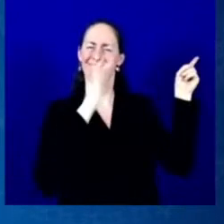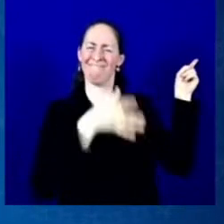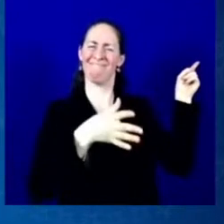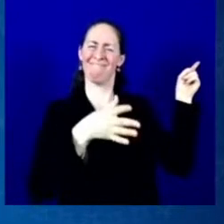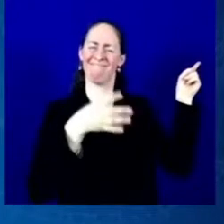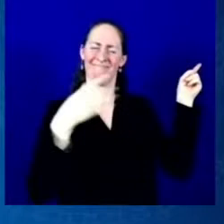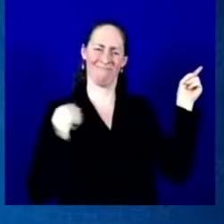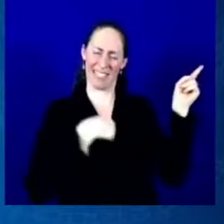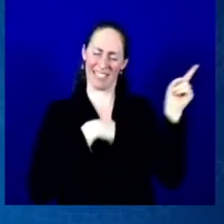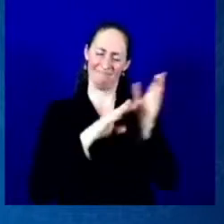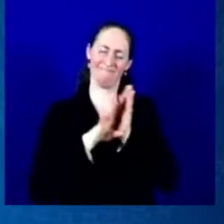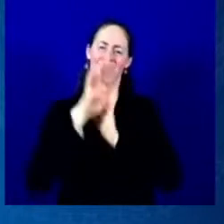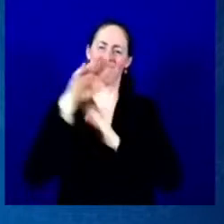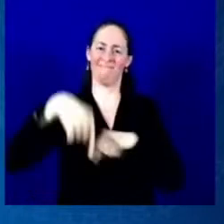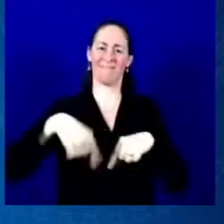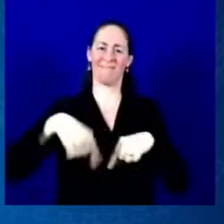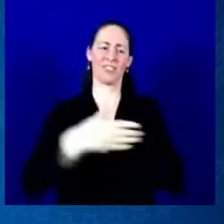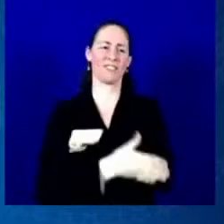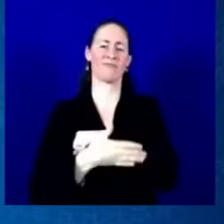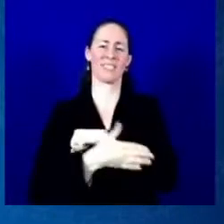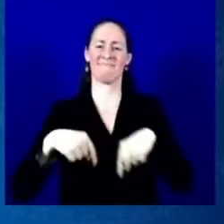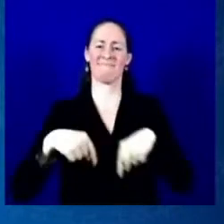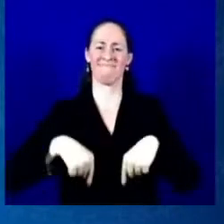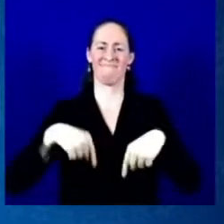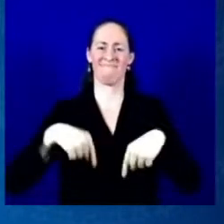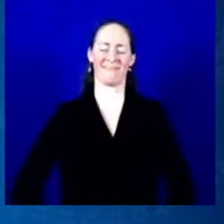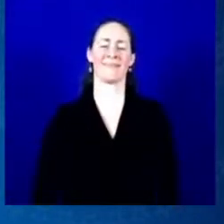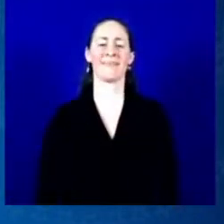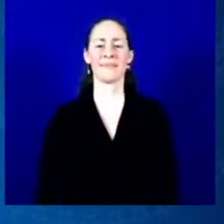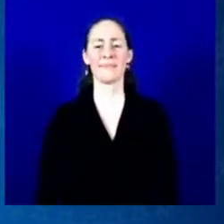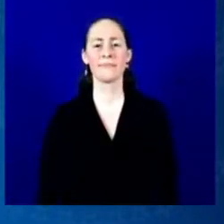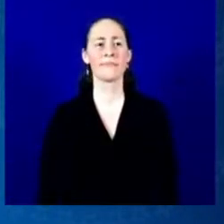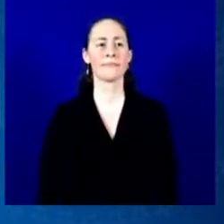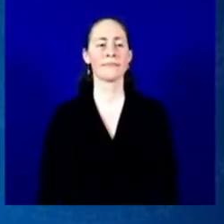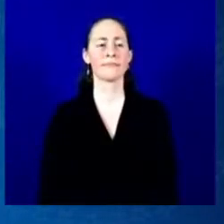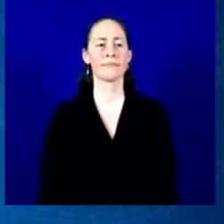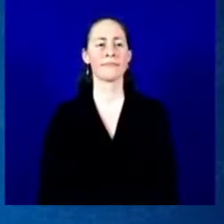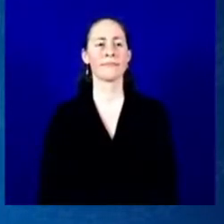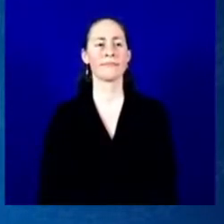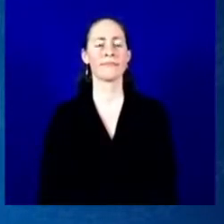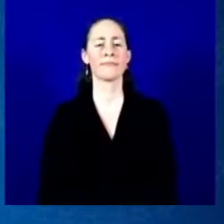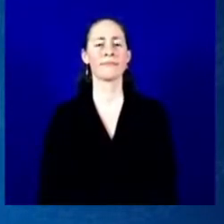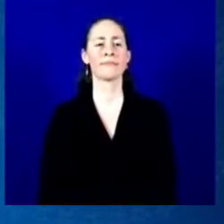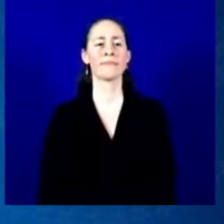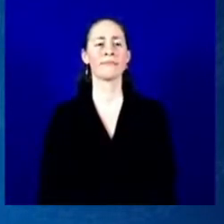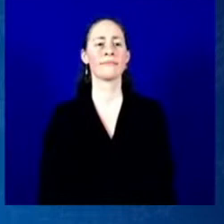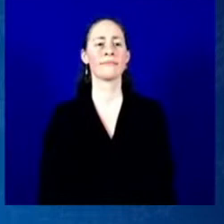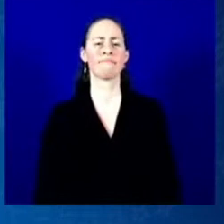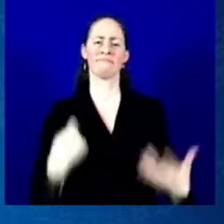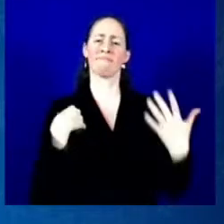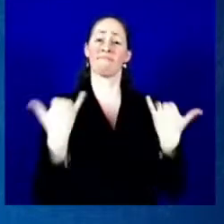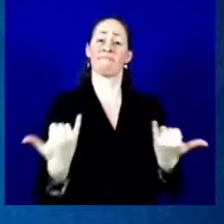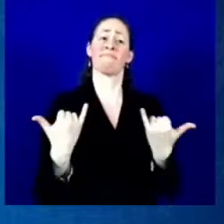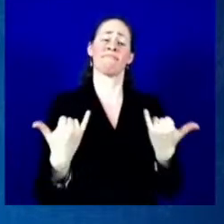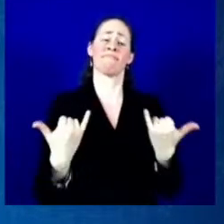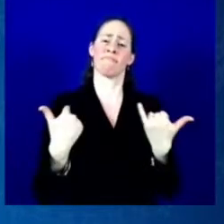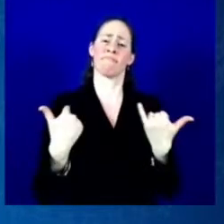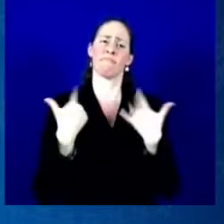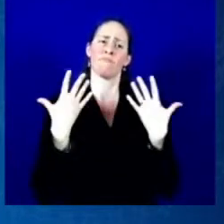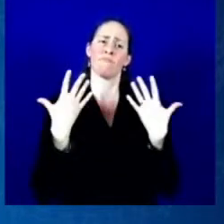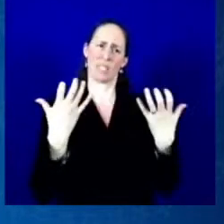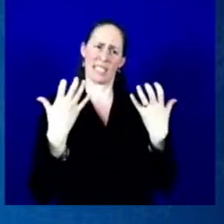to pass Protect the Right to Organize Act, the PRO Act, and send it to my desk so we can support the right to